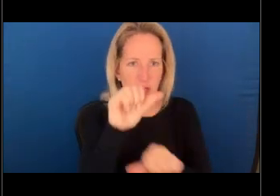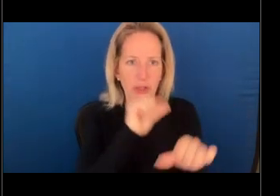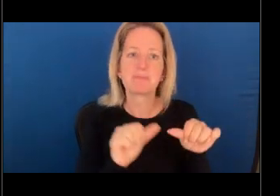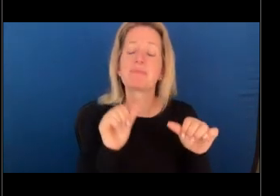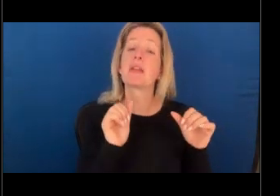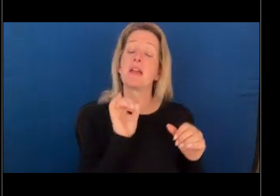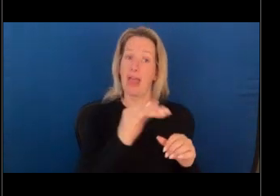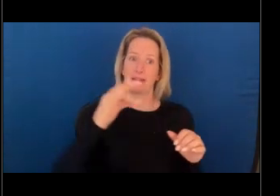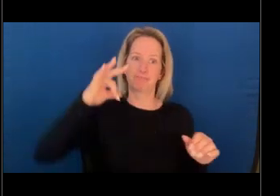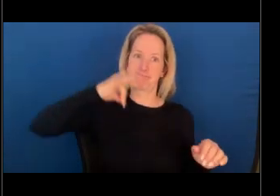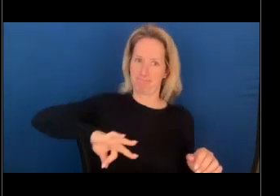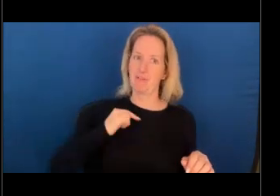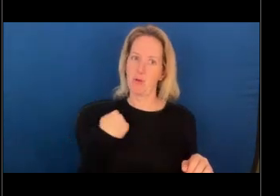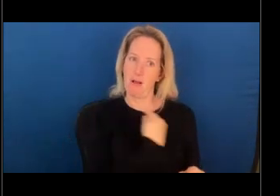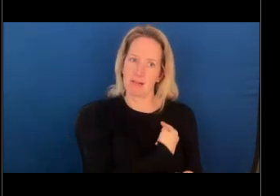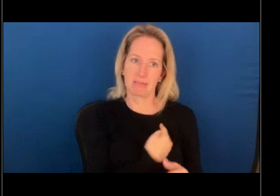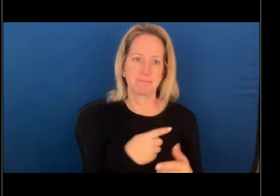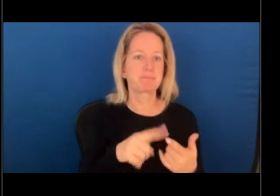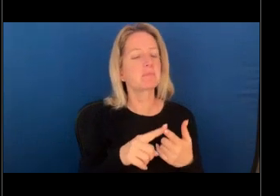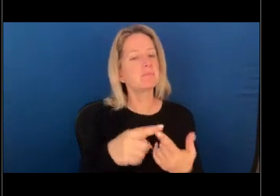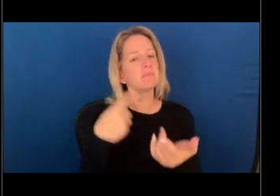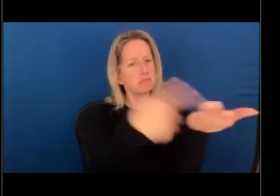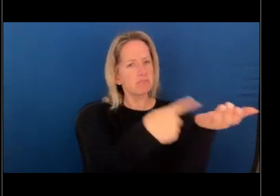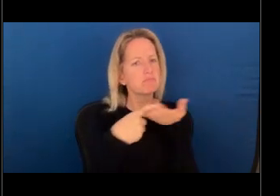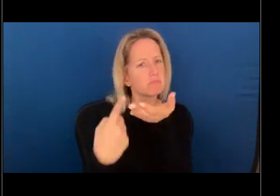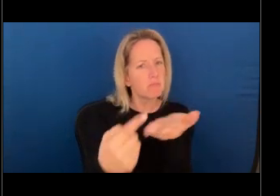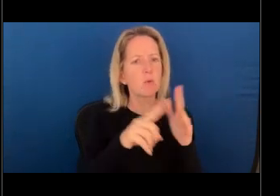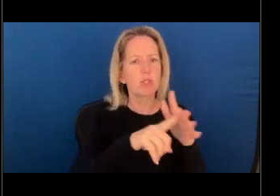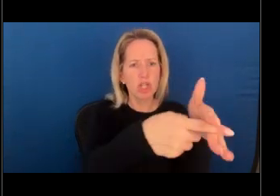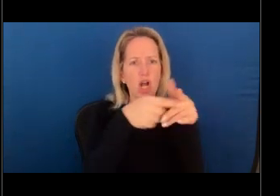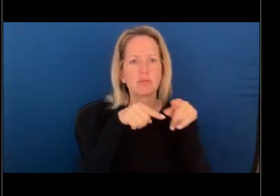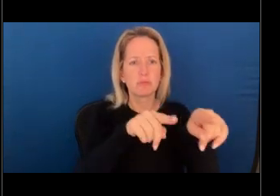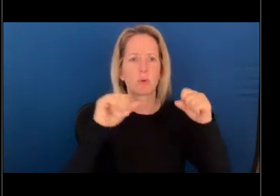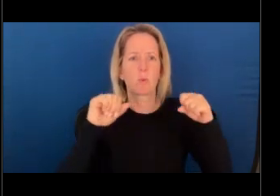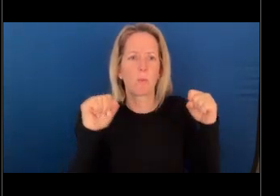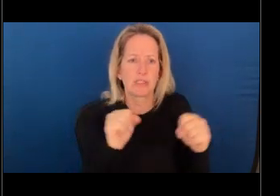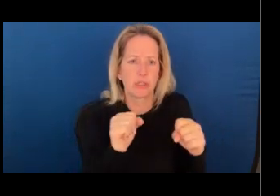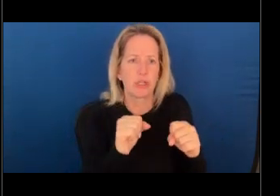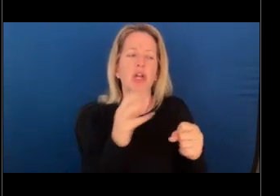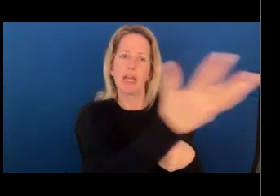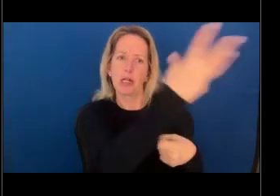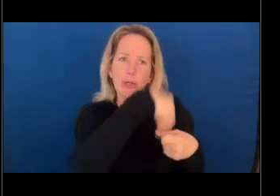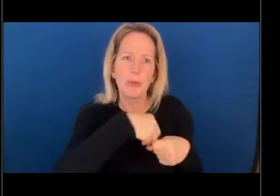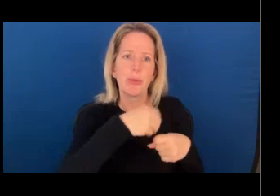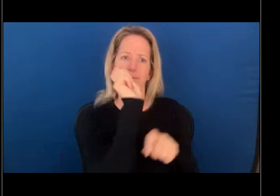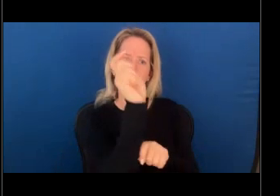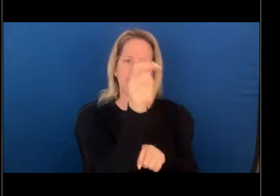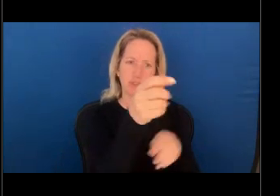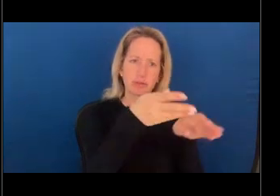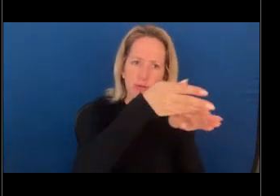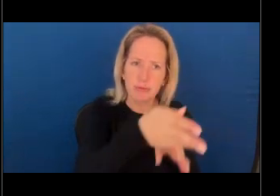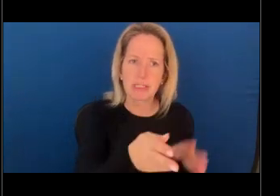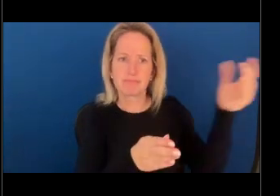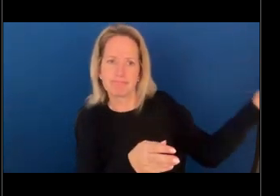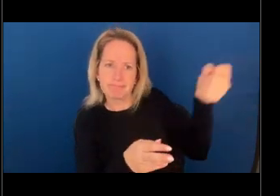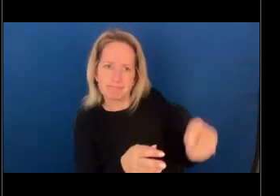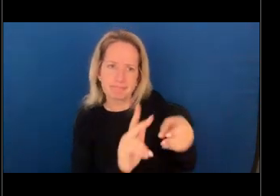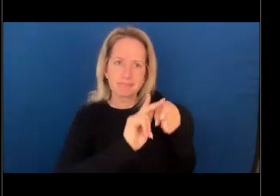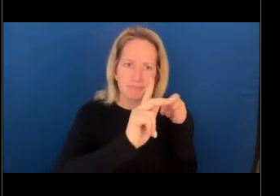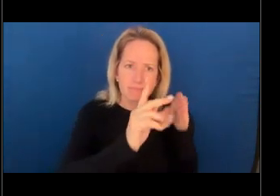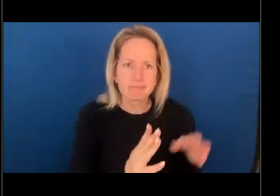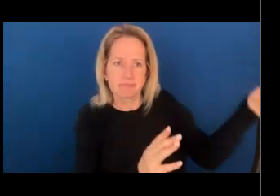that will start this winter in order to bring fishermen to the table along with state and federal level